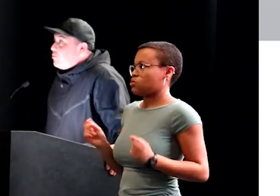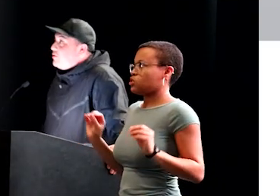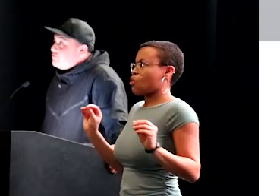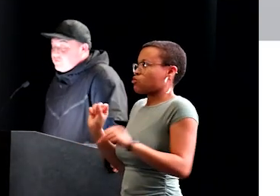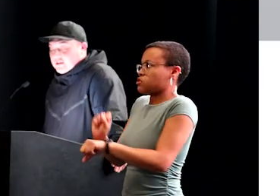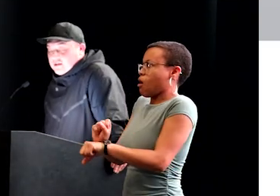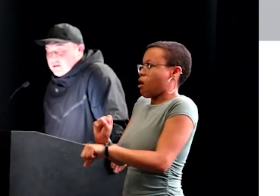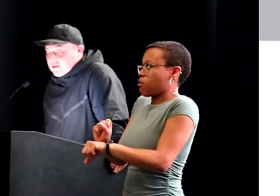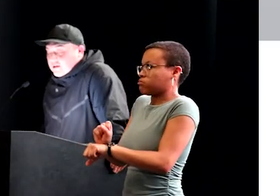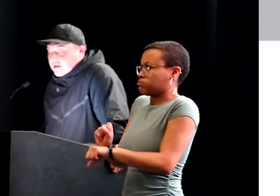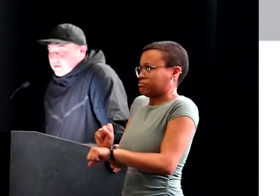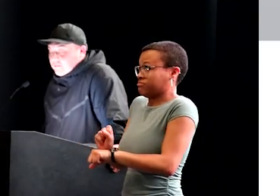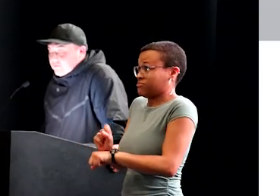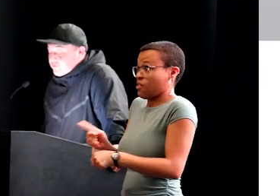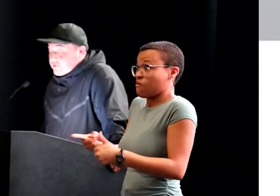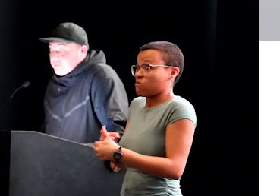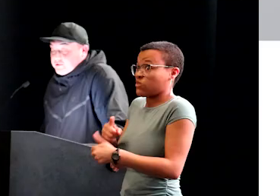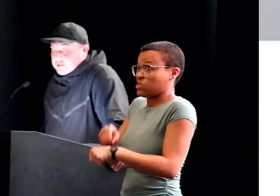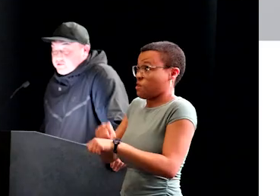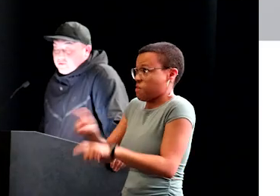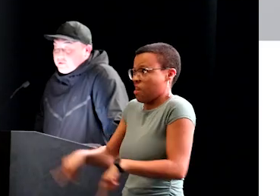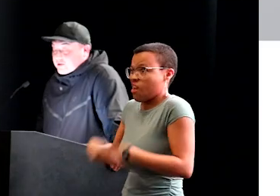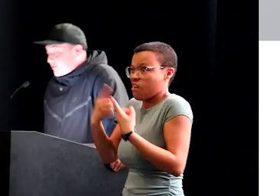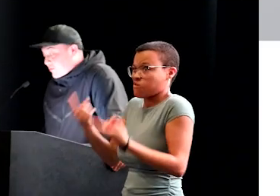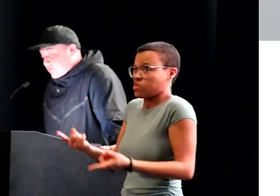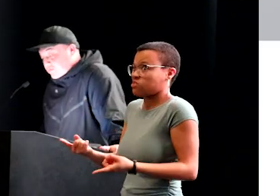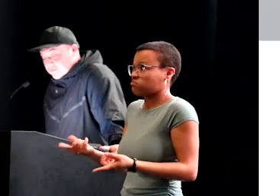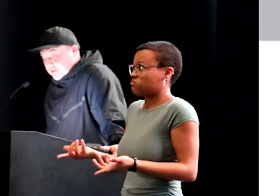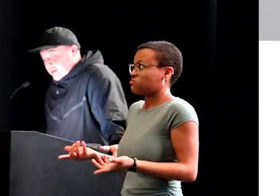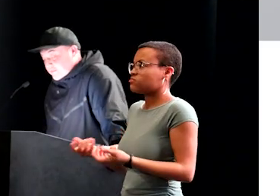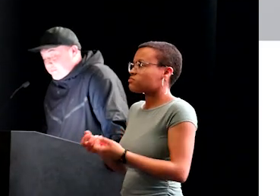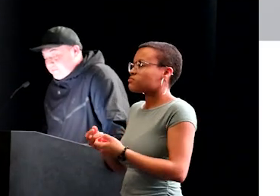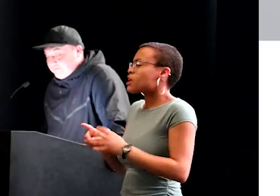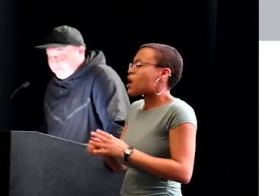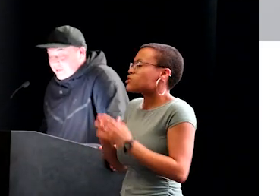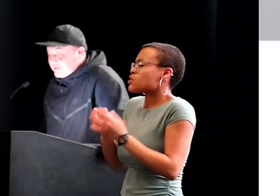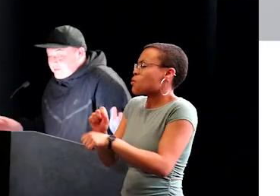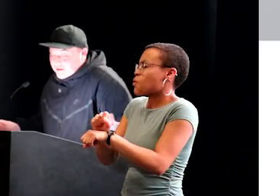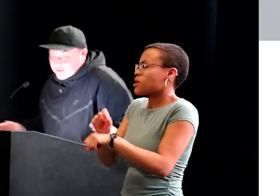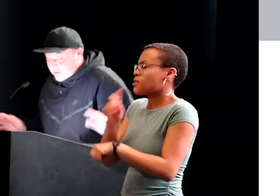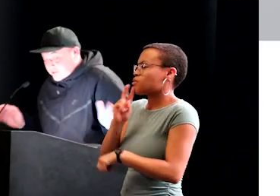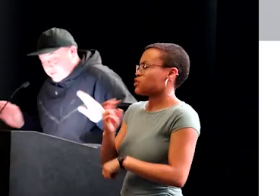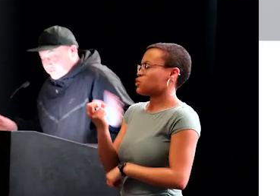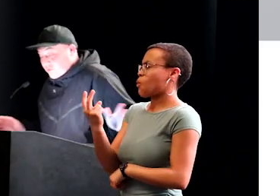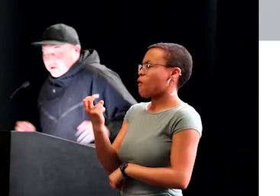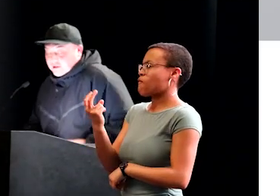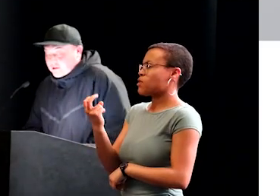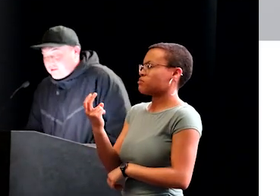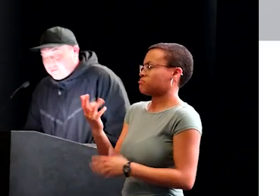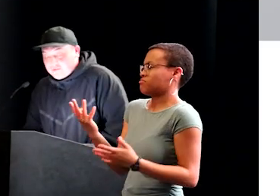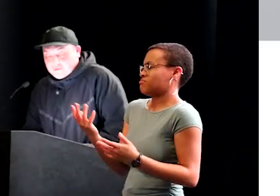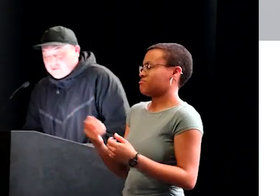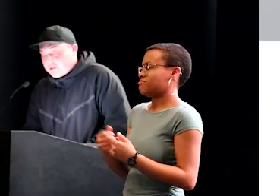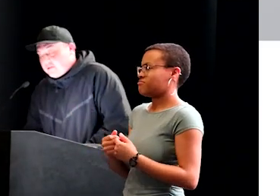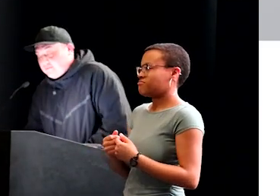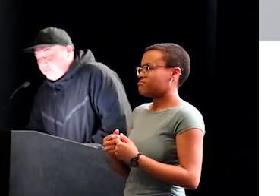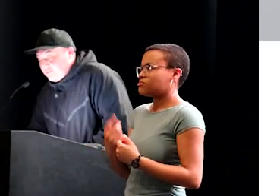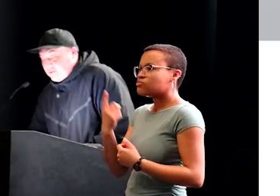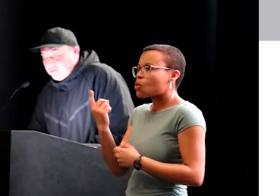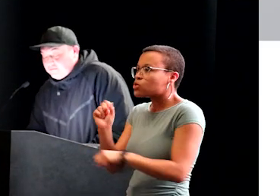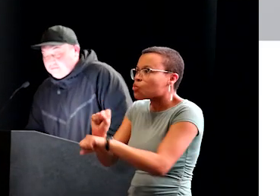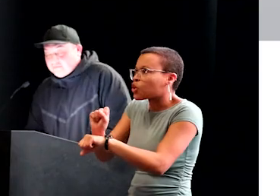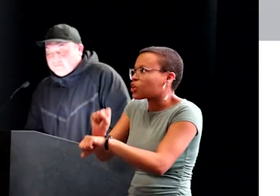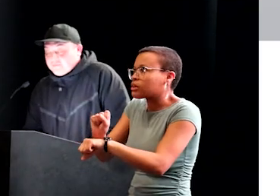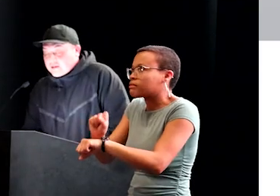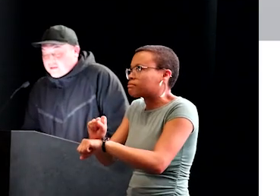like 12. For some reason, I started working at 12. Not in design, but just working, like was always trying to